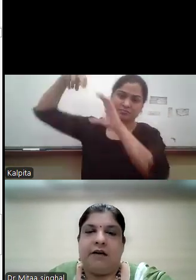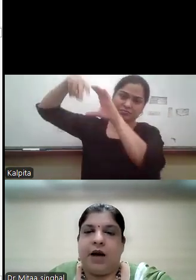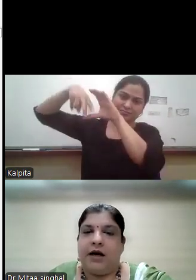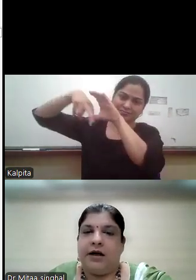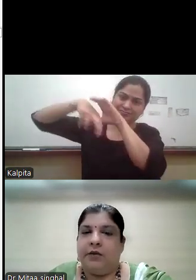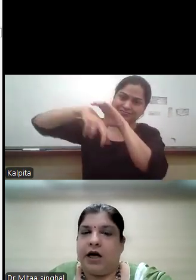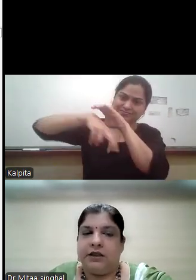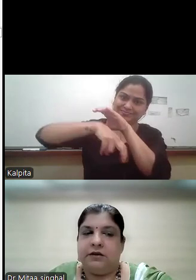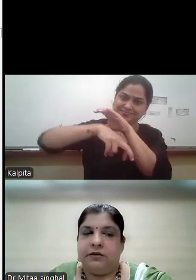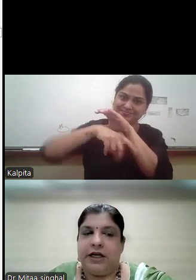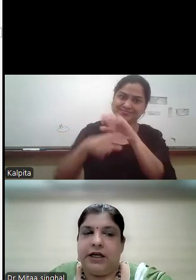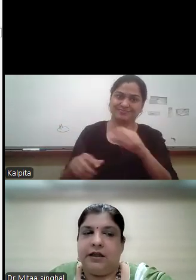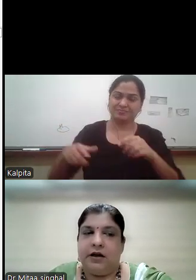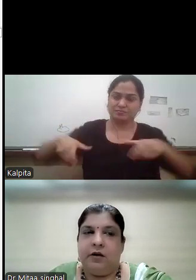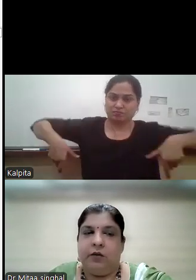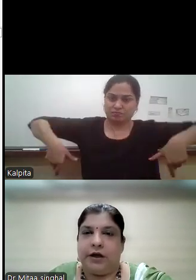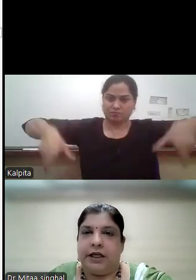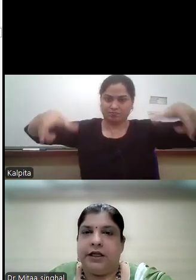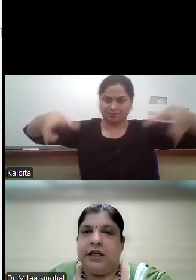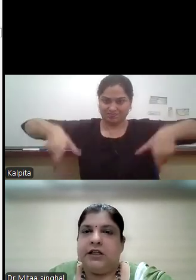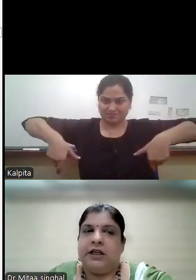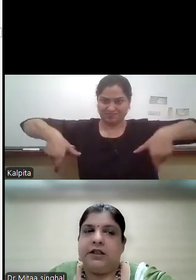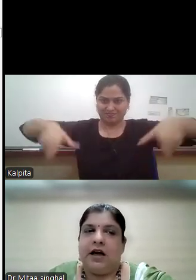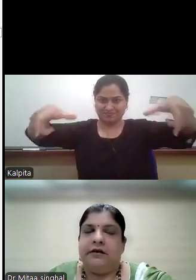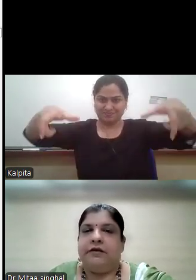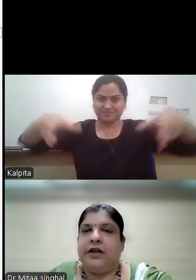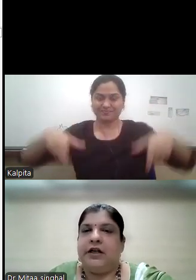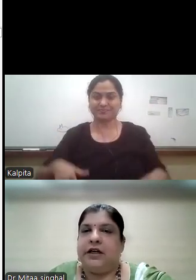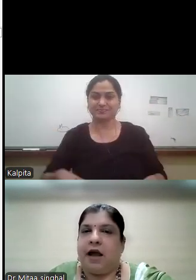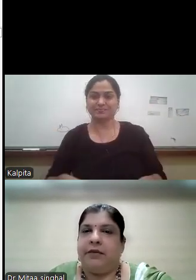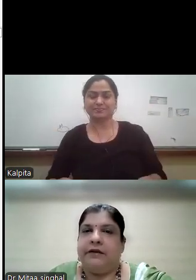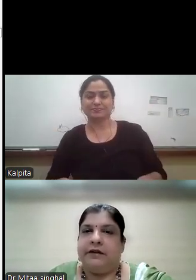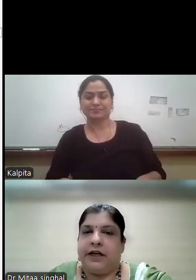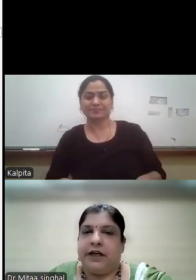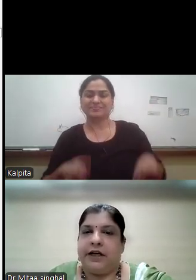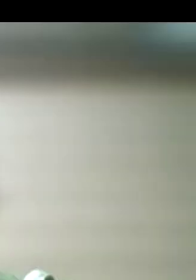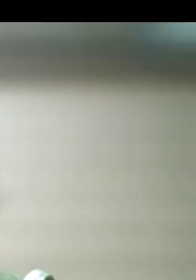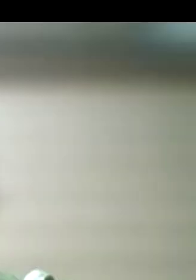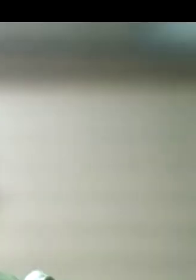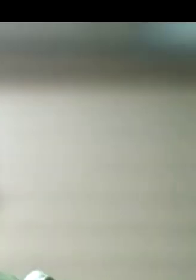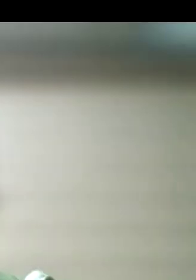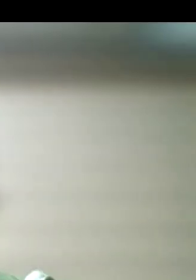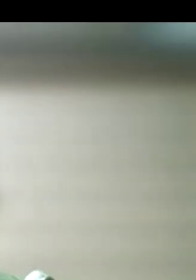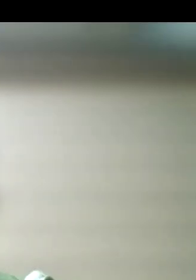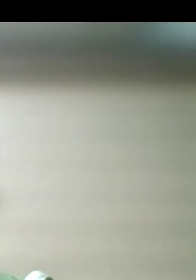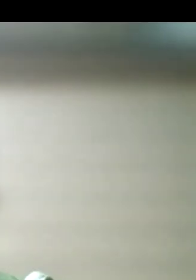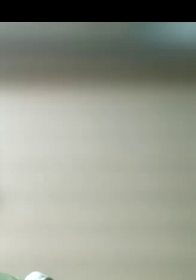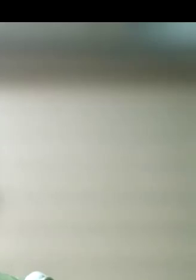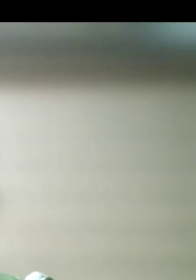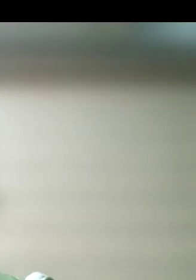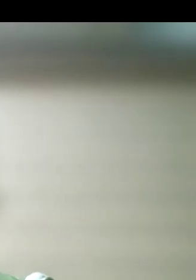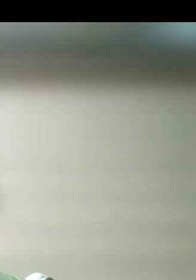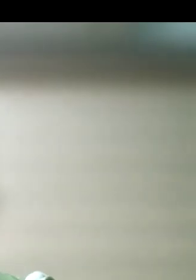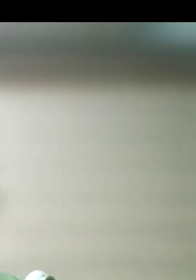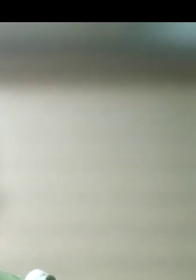Then we have parallel bars training in the walking. So these are different adaptive devices which we can use.